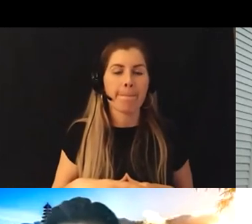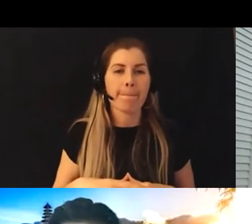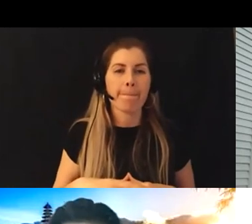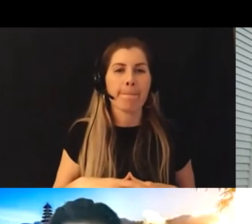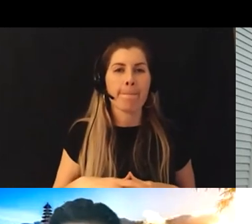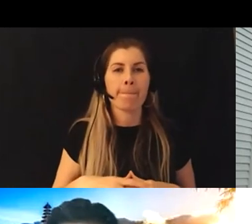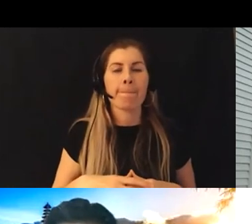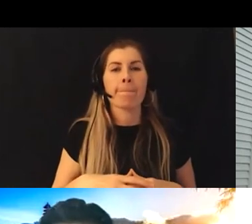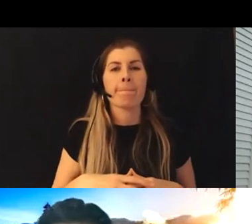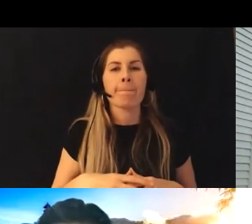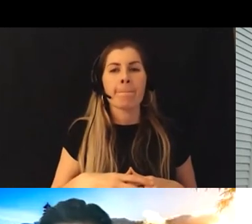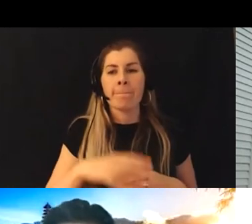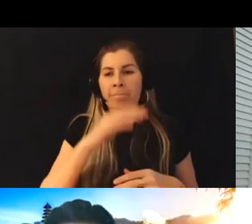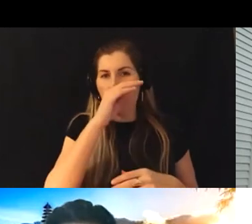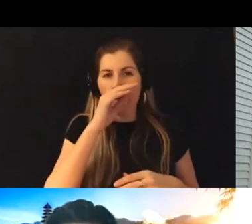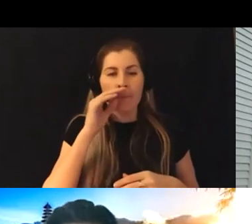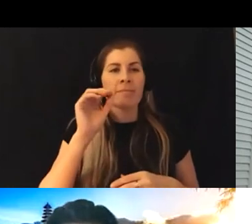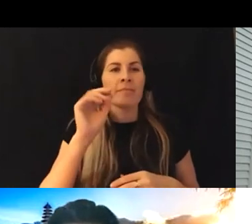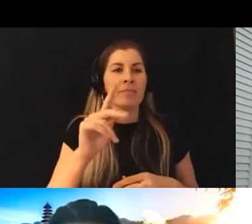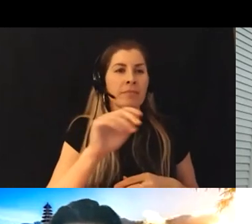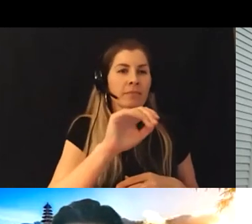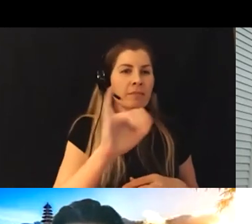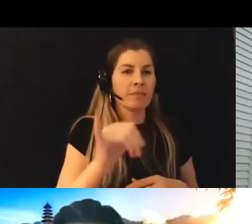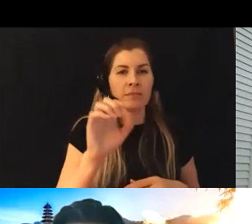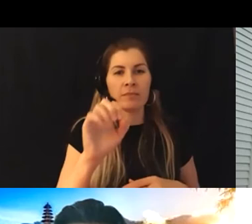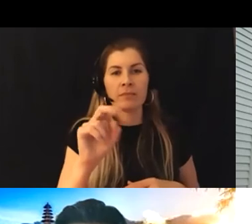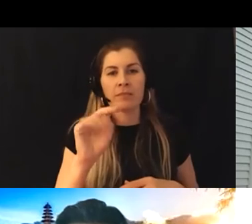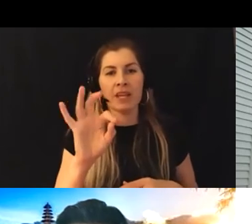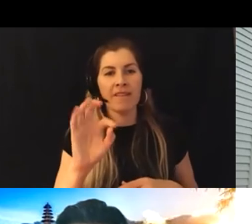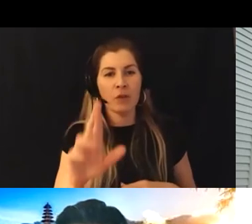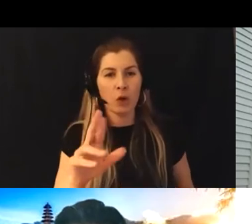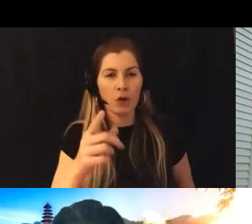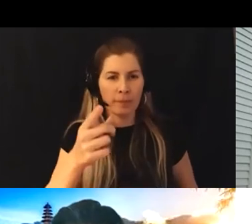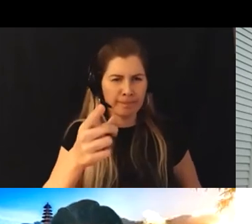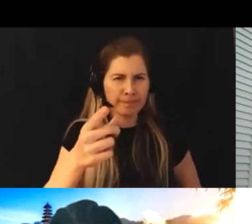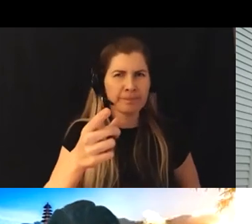I'm going to sort of go in reverse order. Jennifer, if you're able to